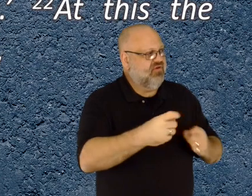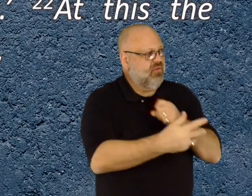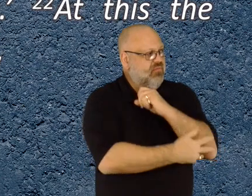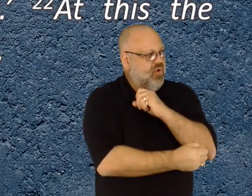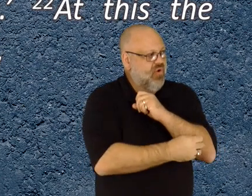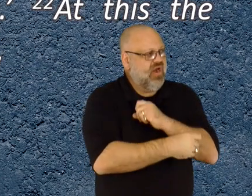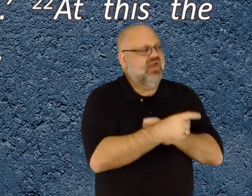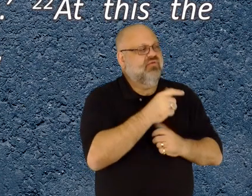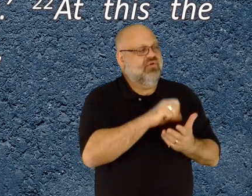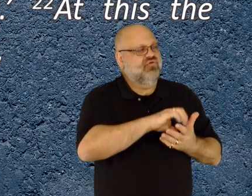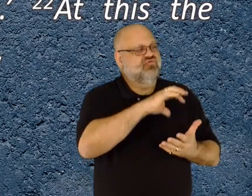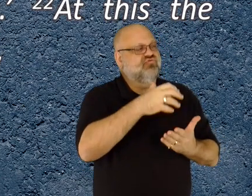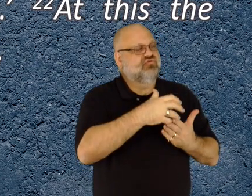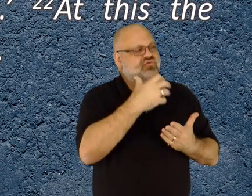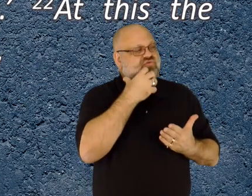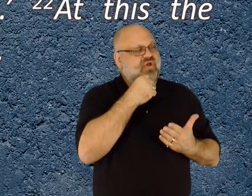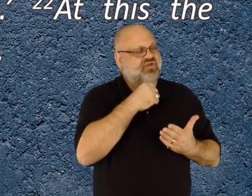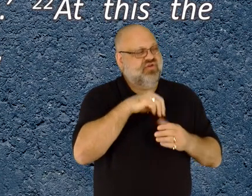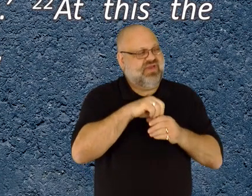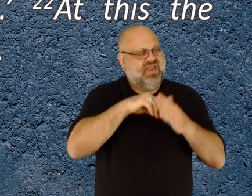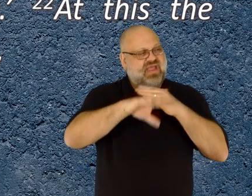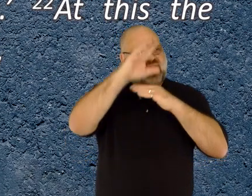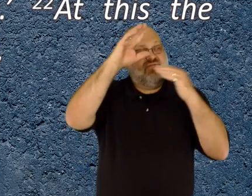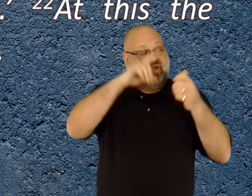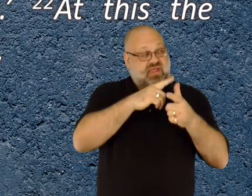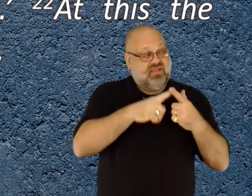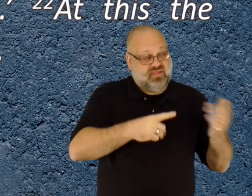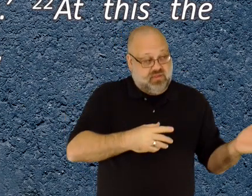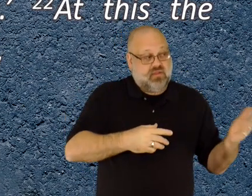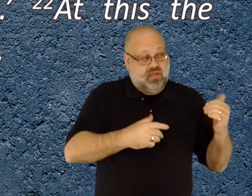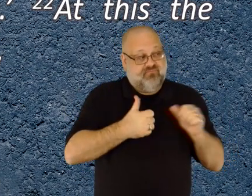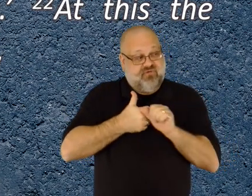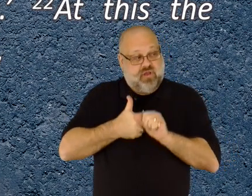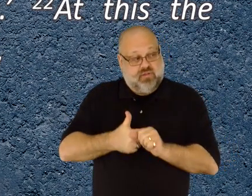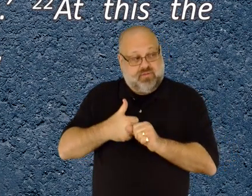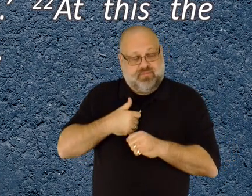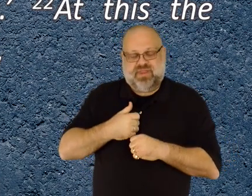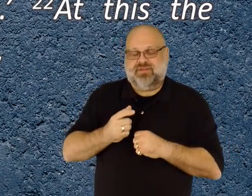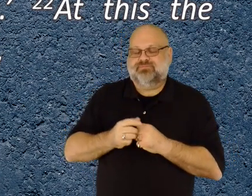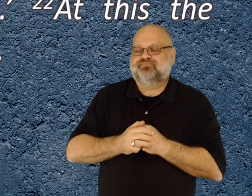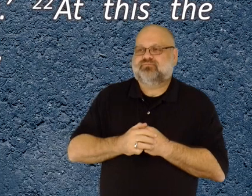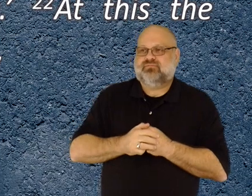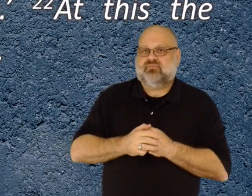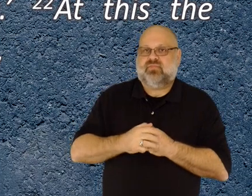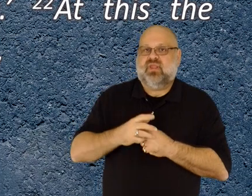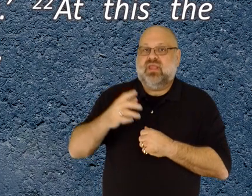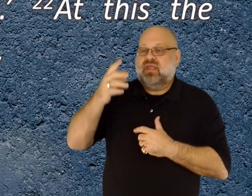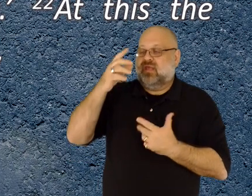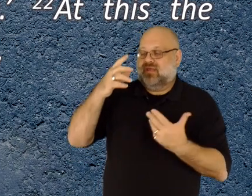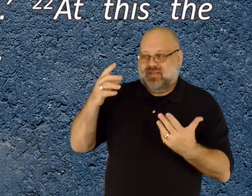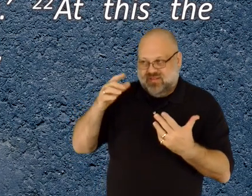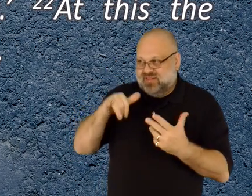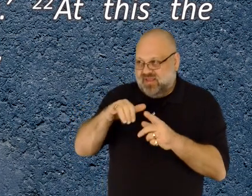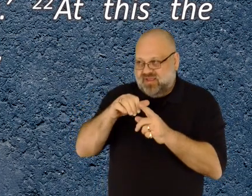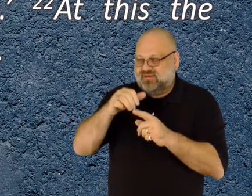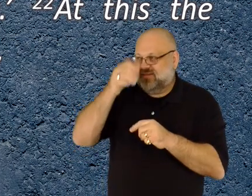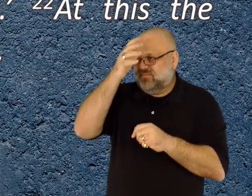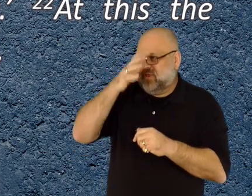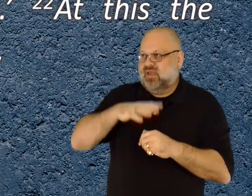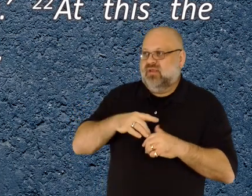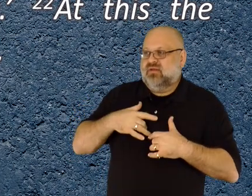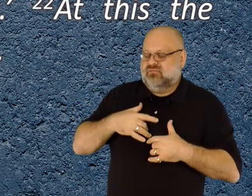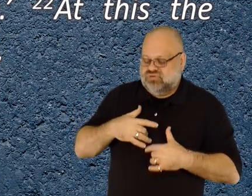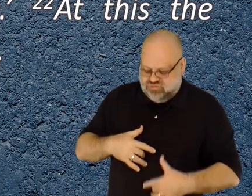have treasure in heaven. Then come, follow me.' At this, the man's face fell. He went away sad because